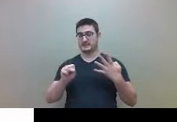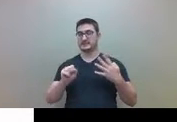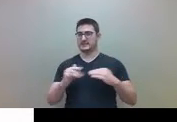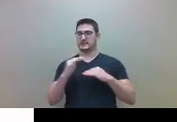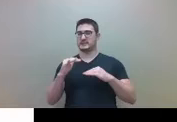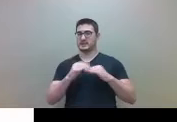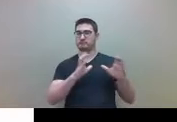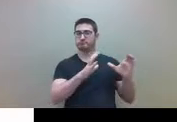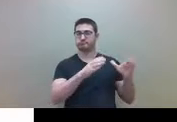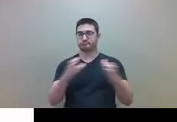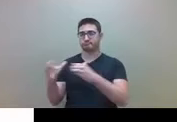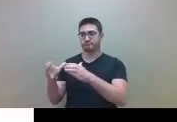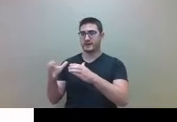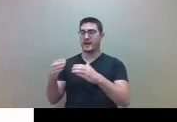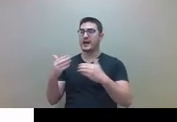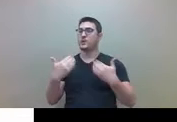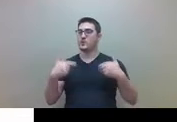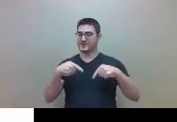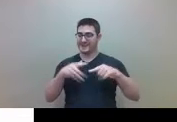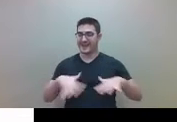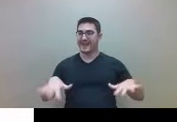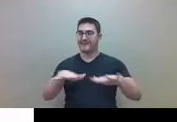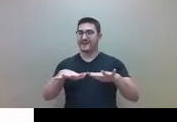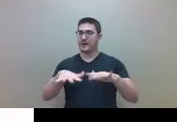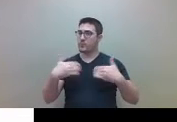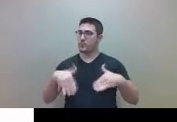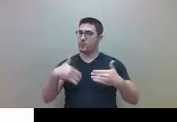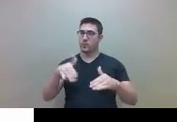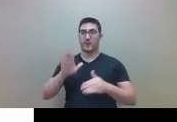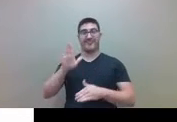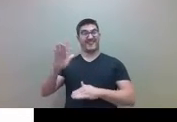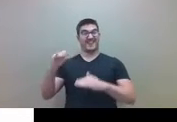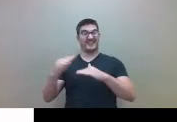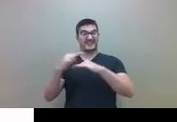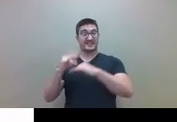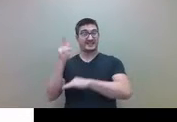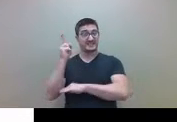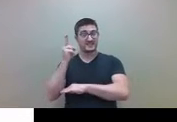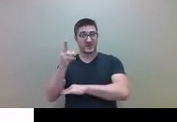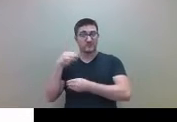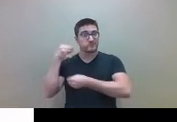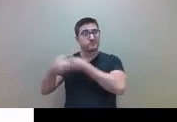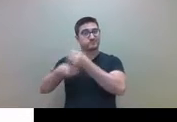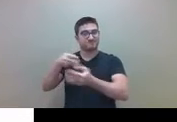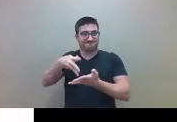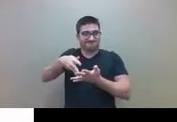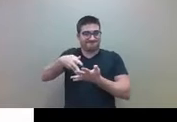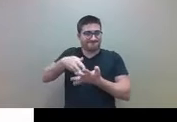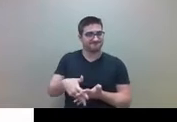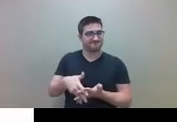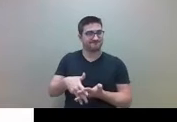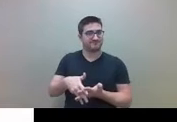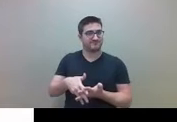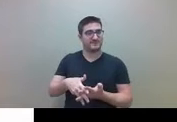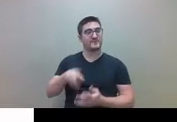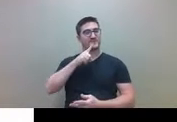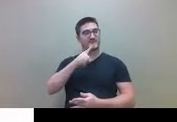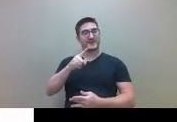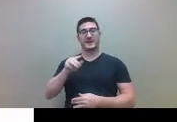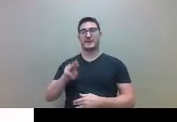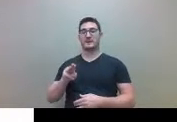history. We acknowledge and thank the Mississaugas of the New Credit First Nation for being stewards of this